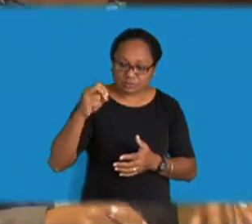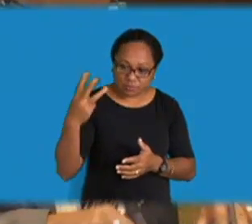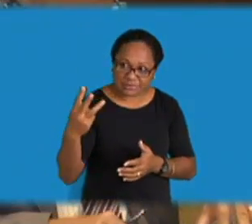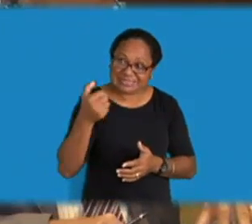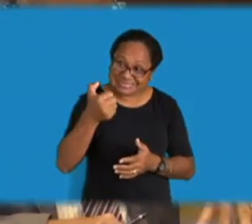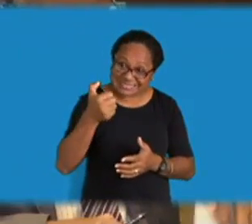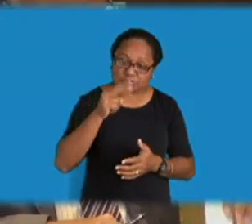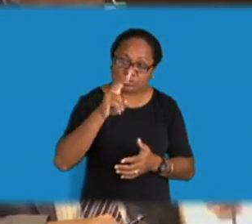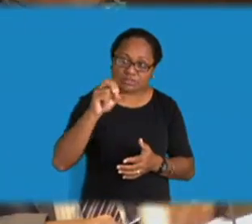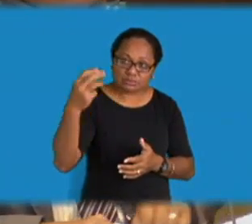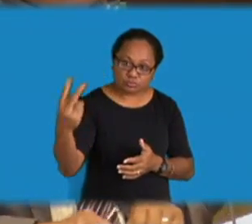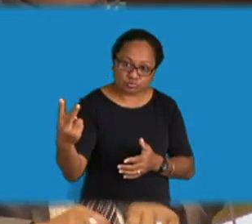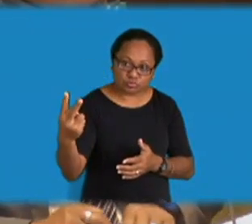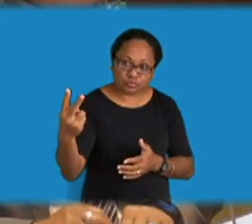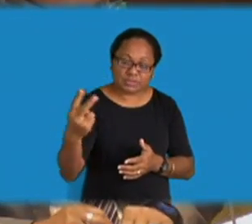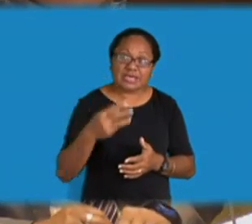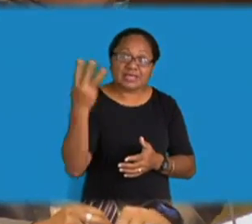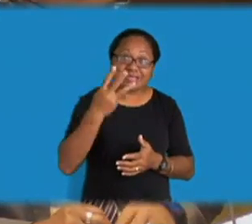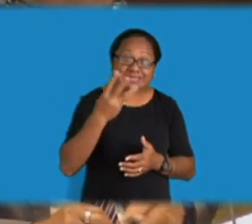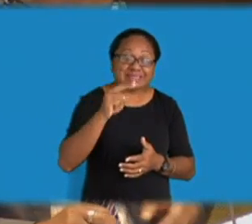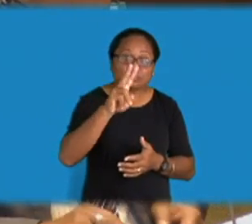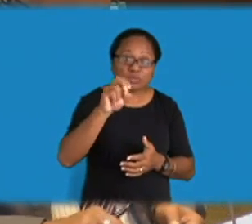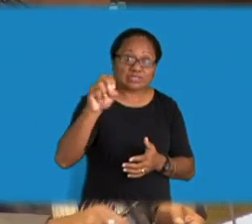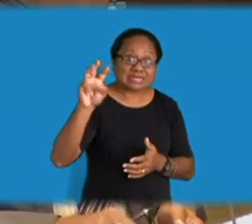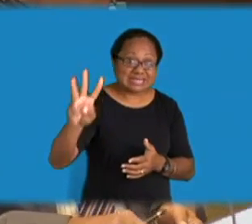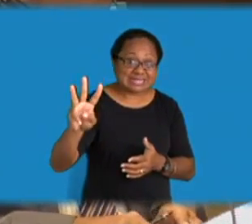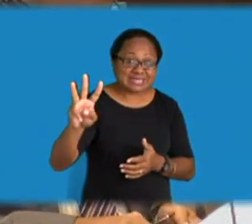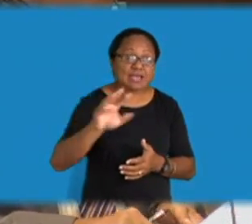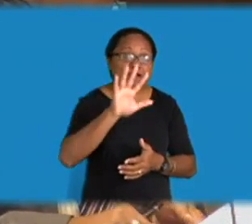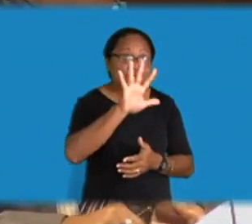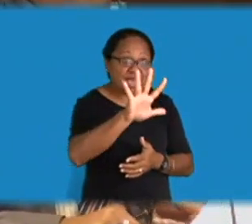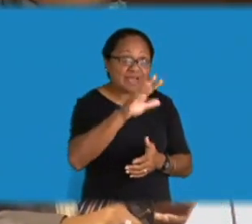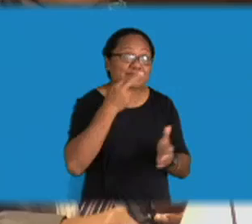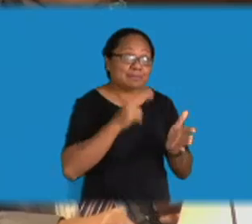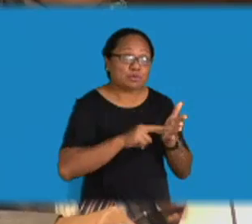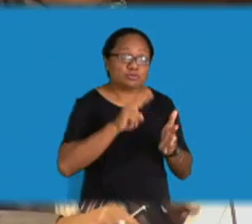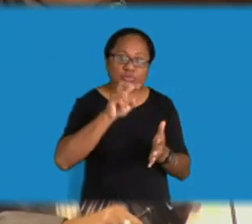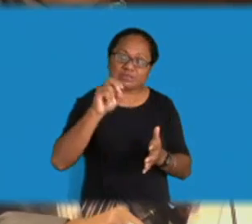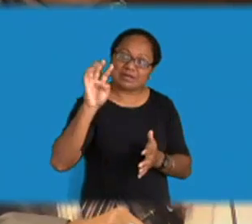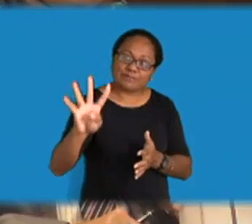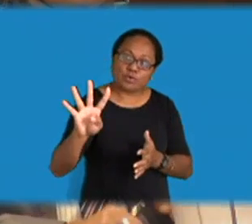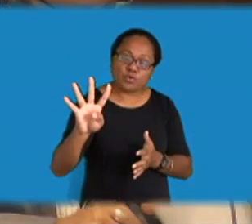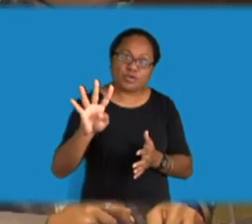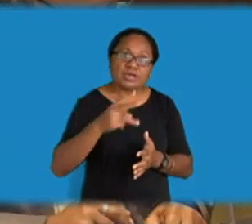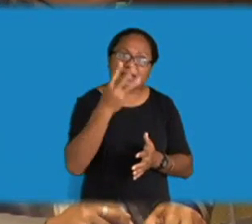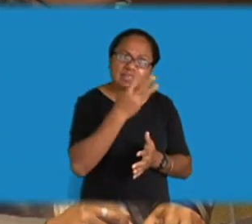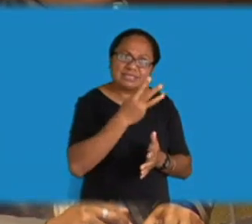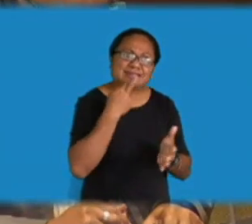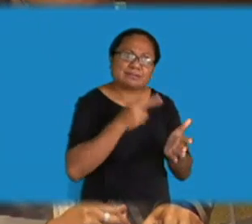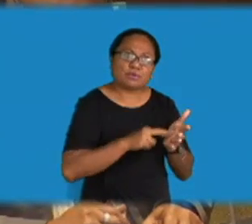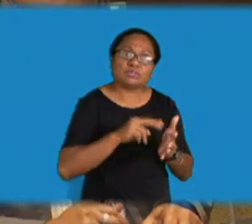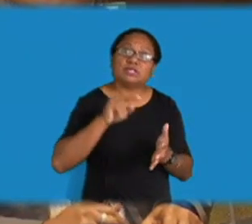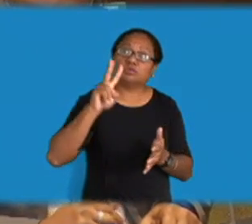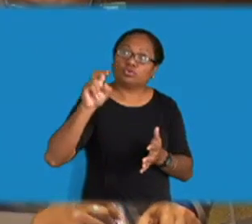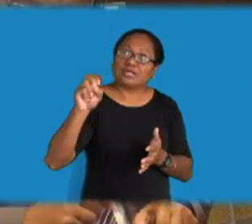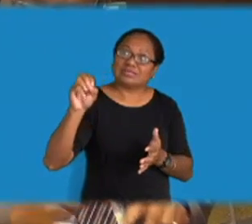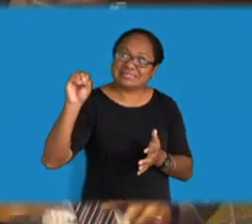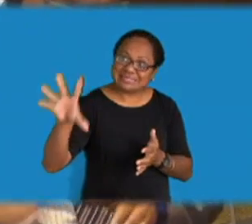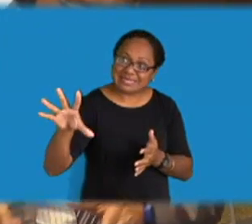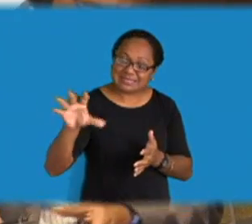2002, 13 from 2003, 5 from 2004, 13 from